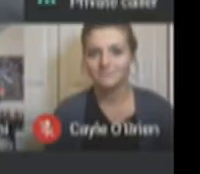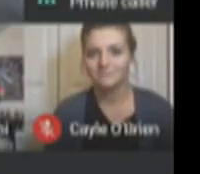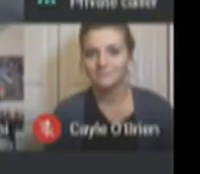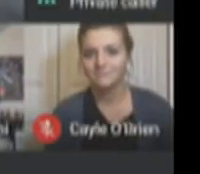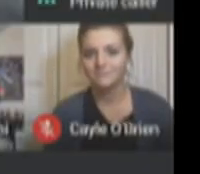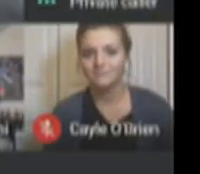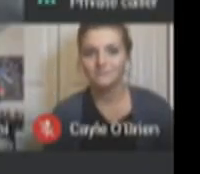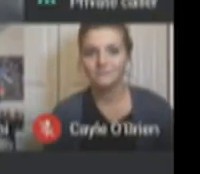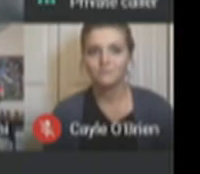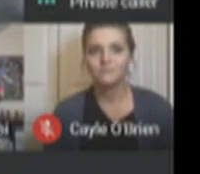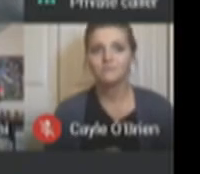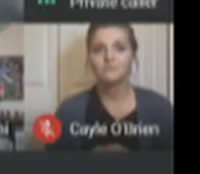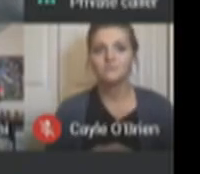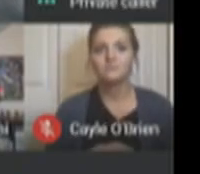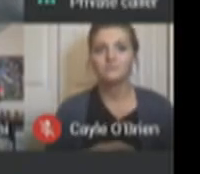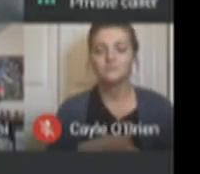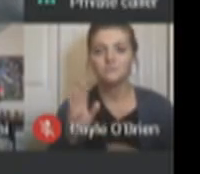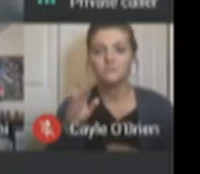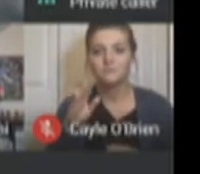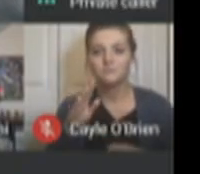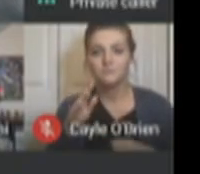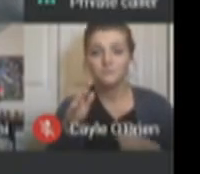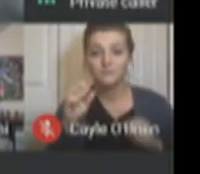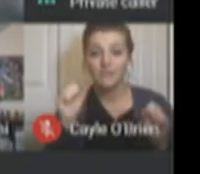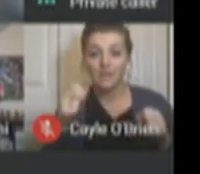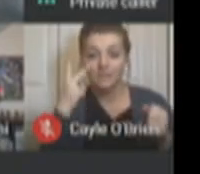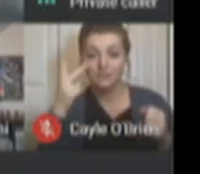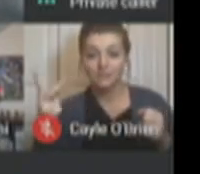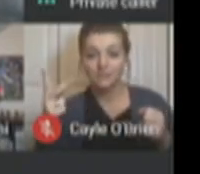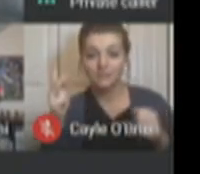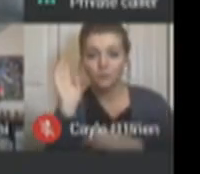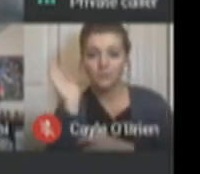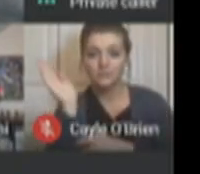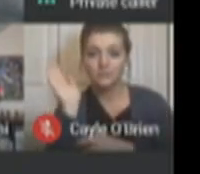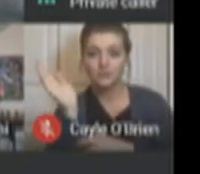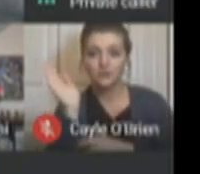And are folks able to see the presentation?